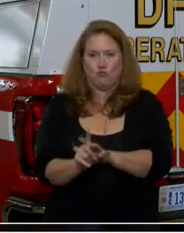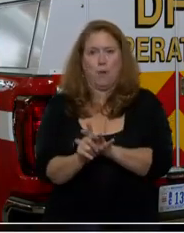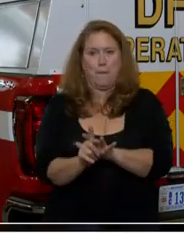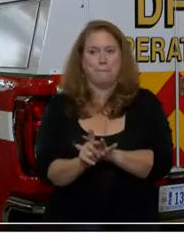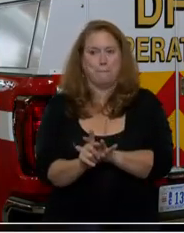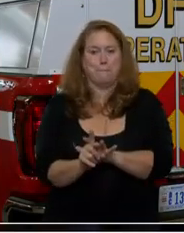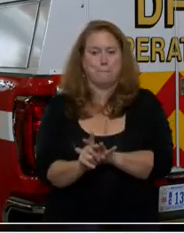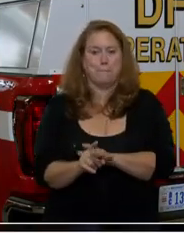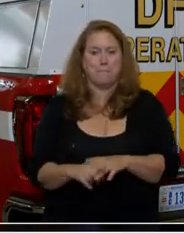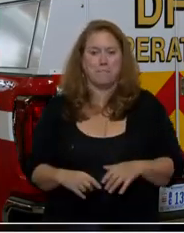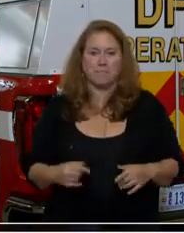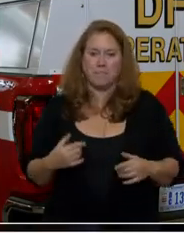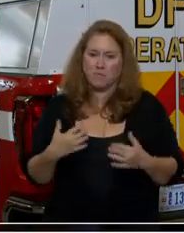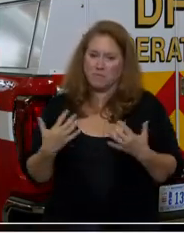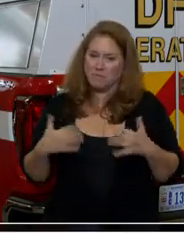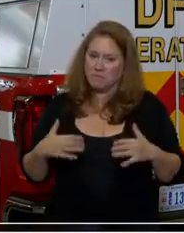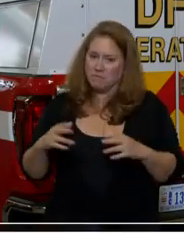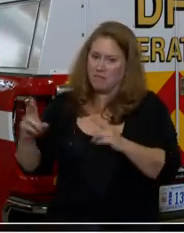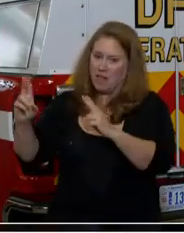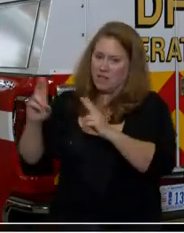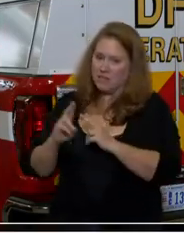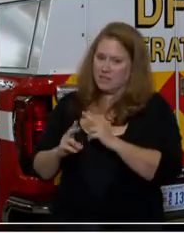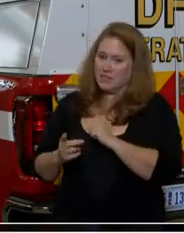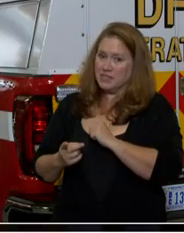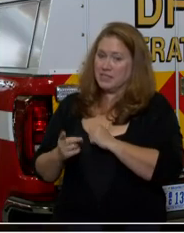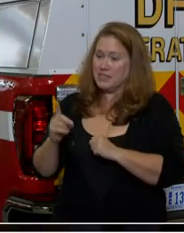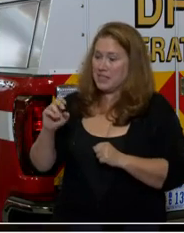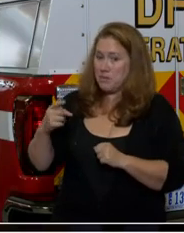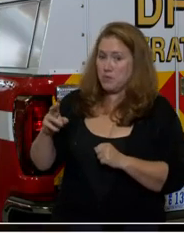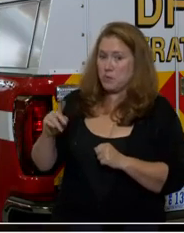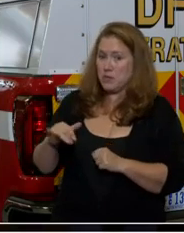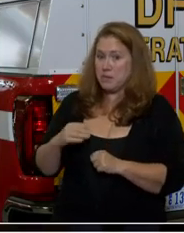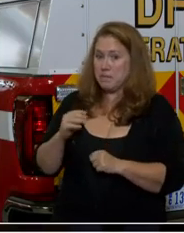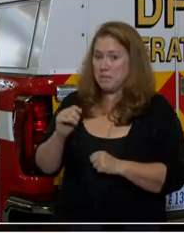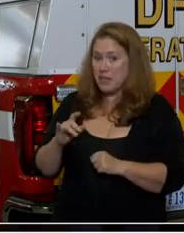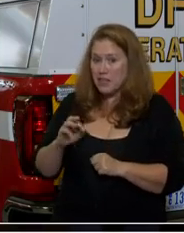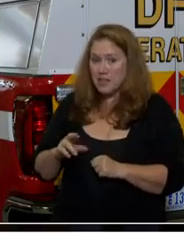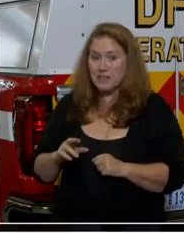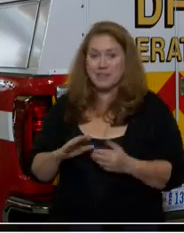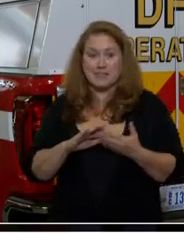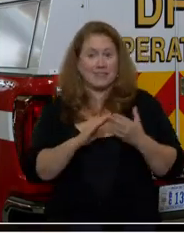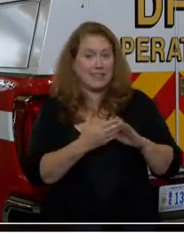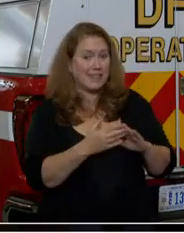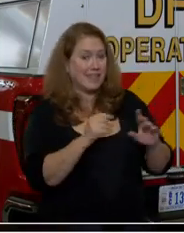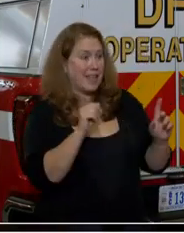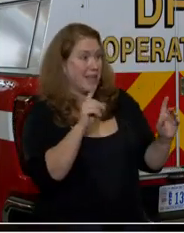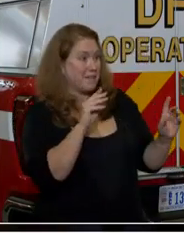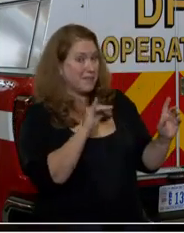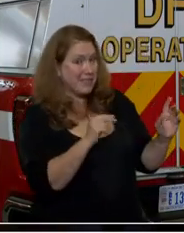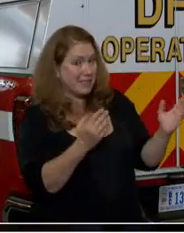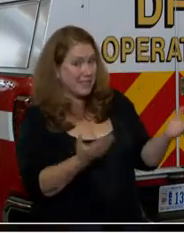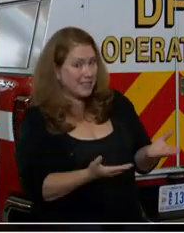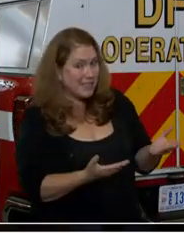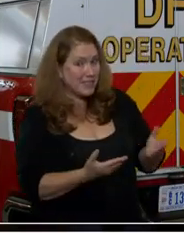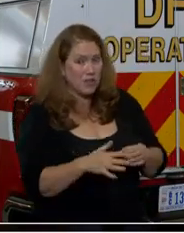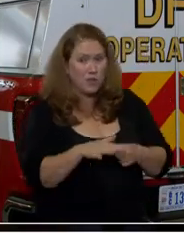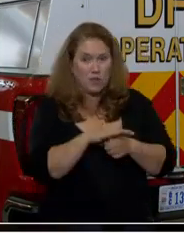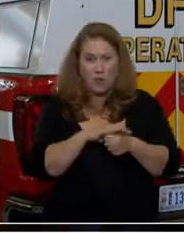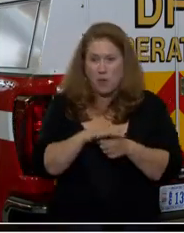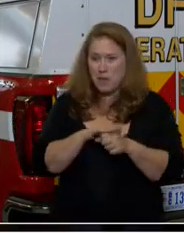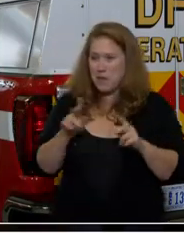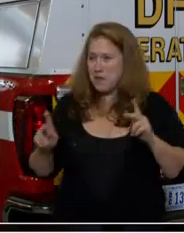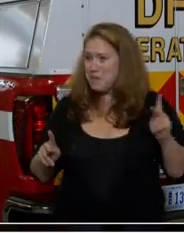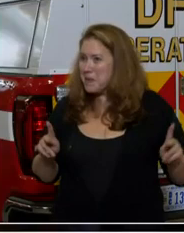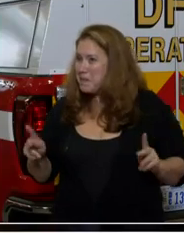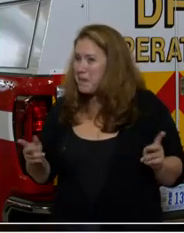Mayor here, we have the City Administrator here, presidents of both of our locals, members of the executive staff, and most